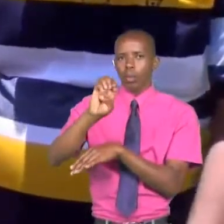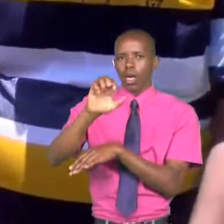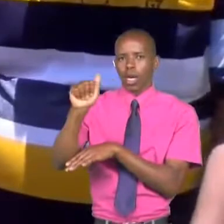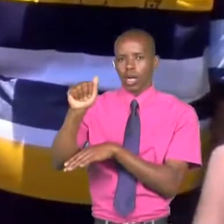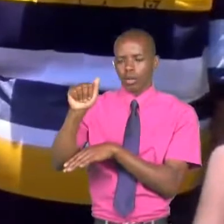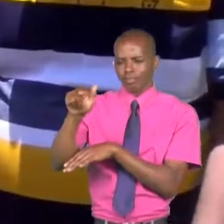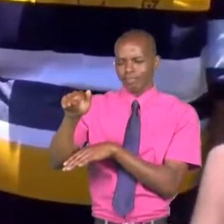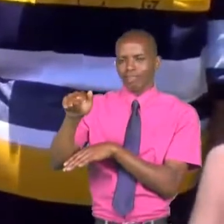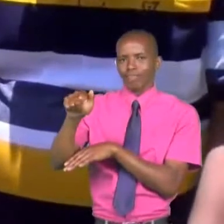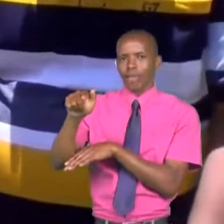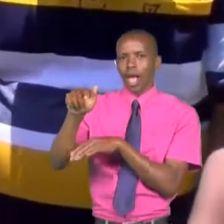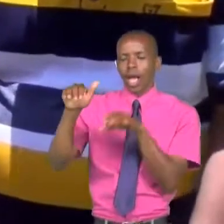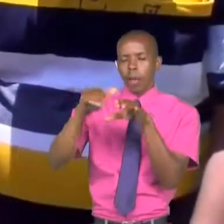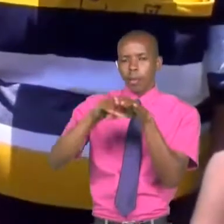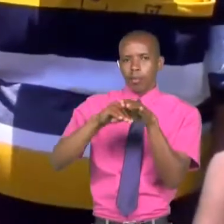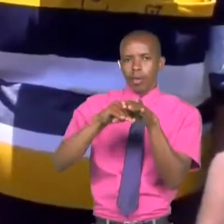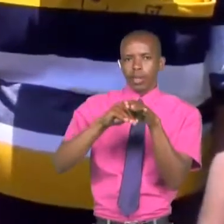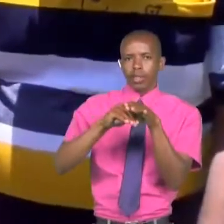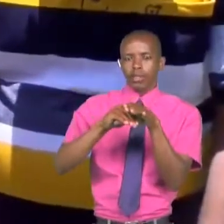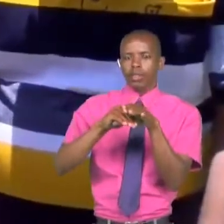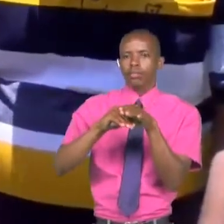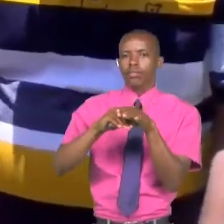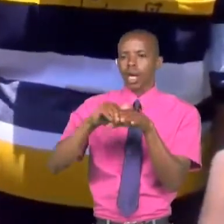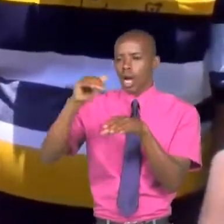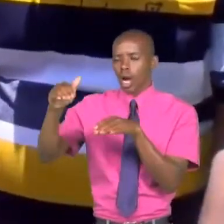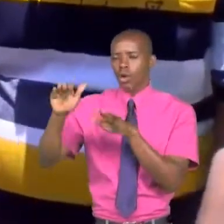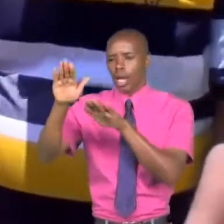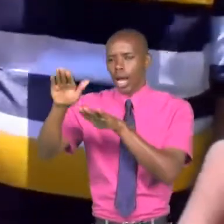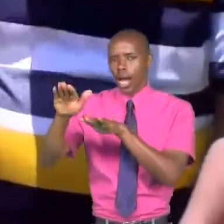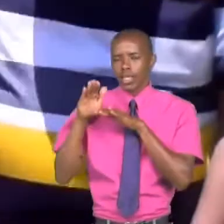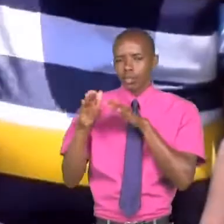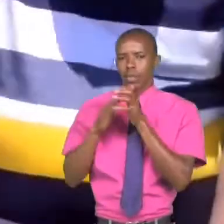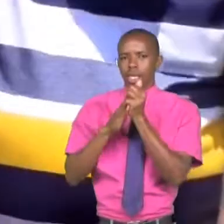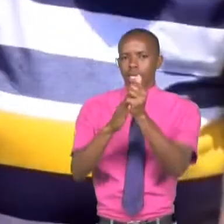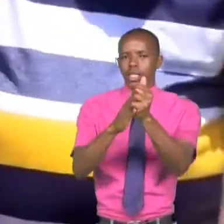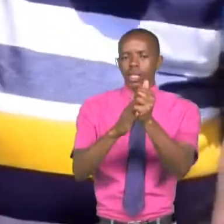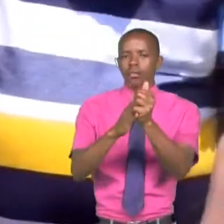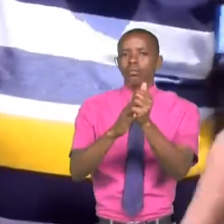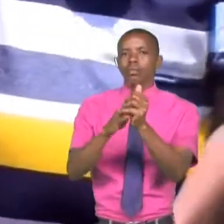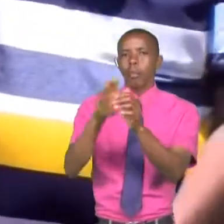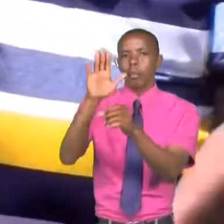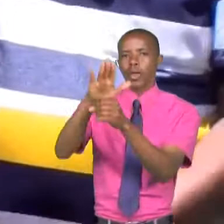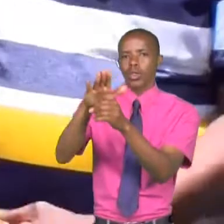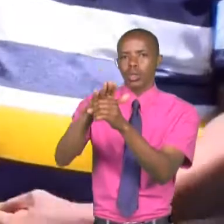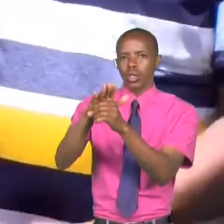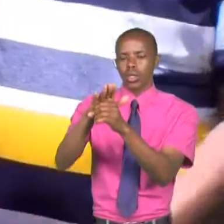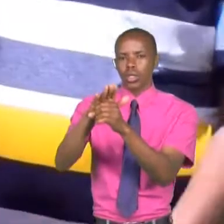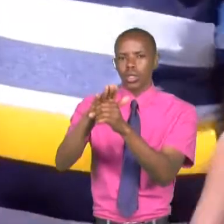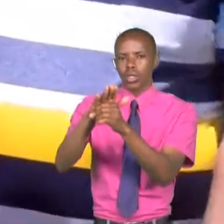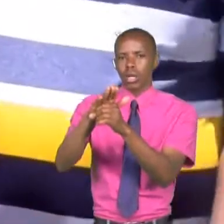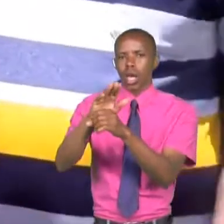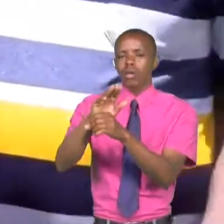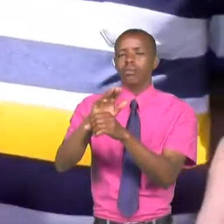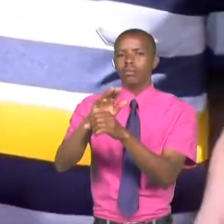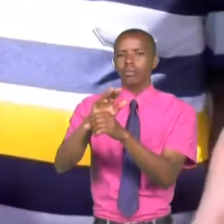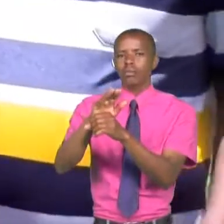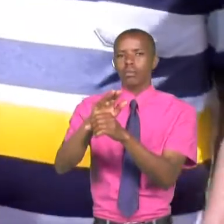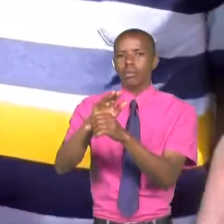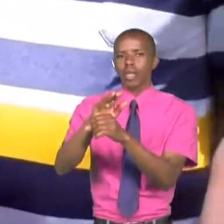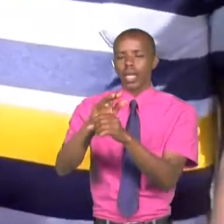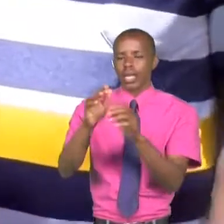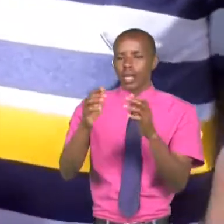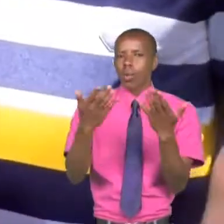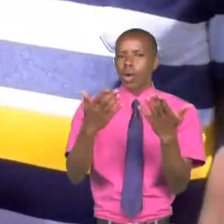and our members of the county assembly, led by the majority leader, came to agree on the work program starting in